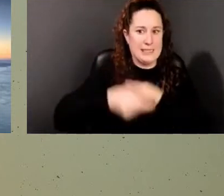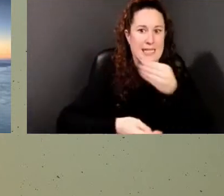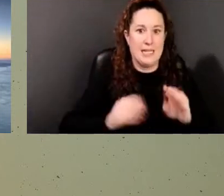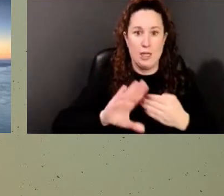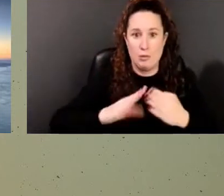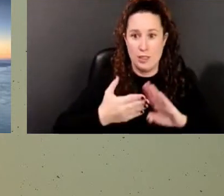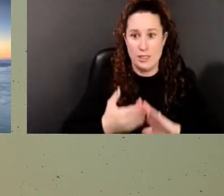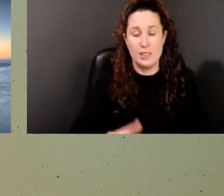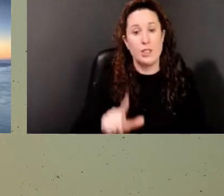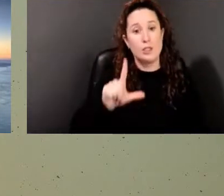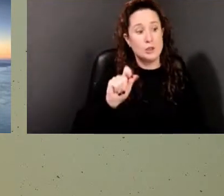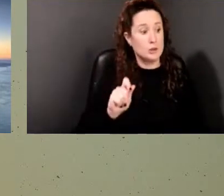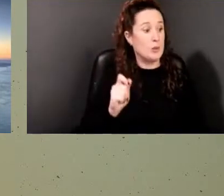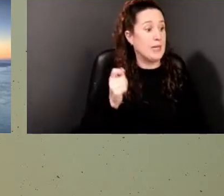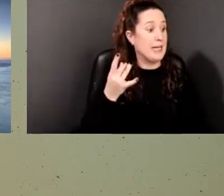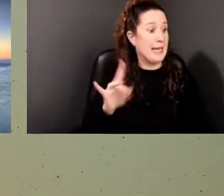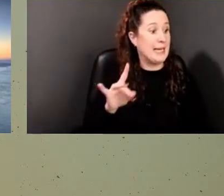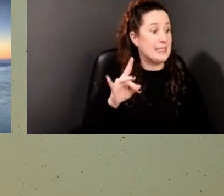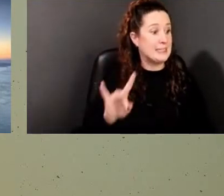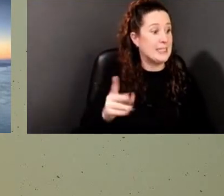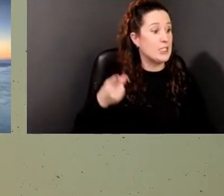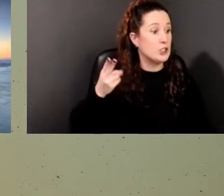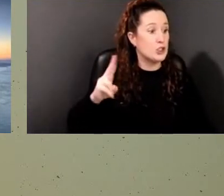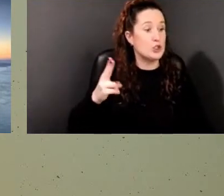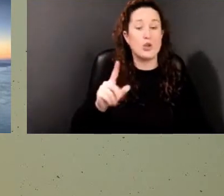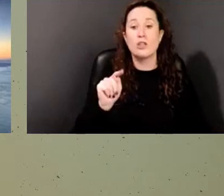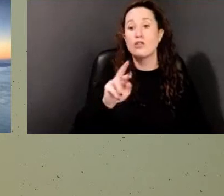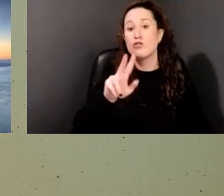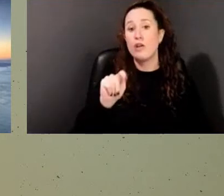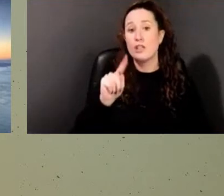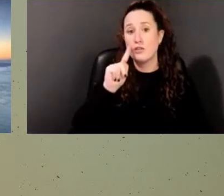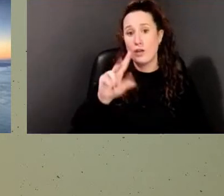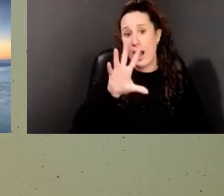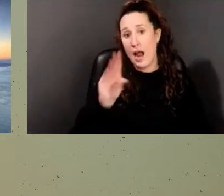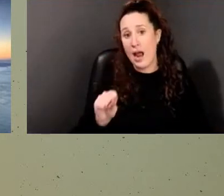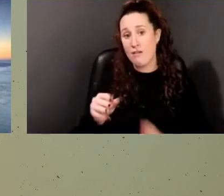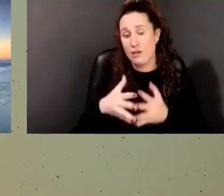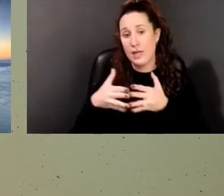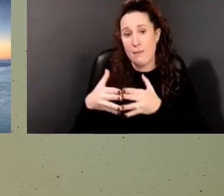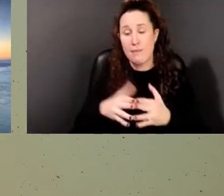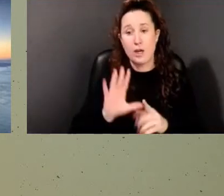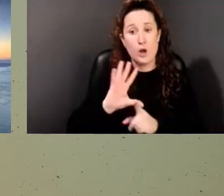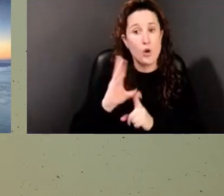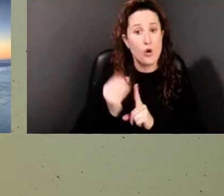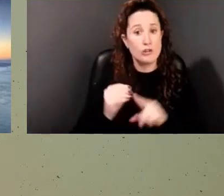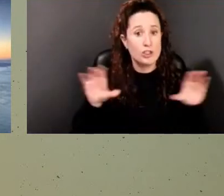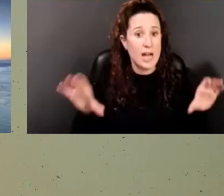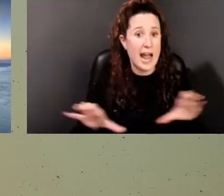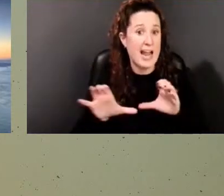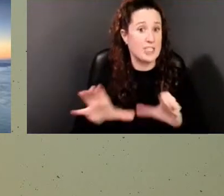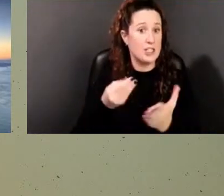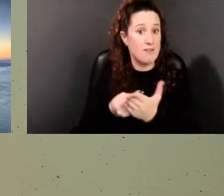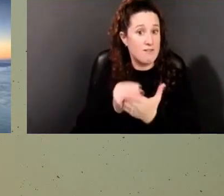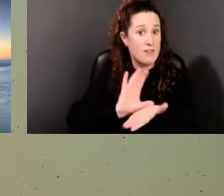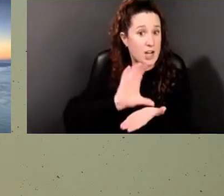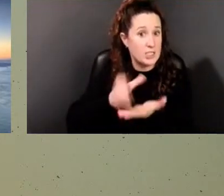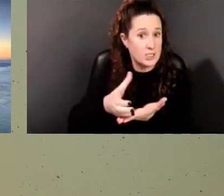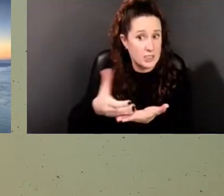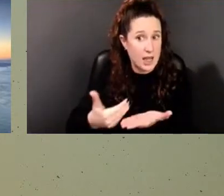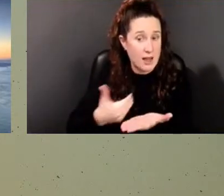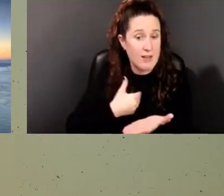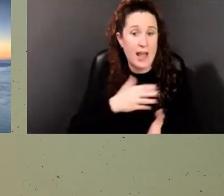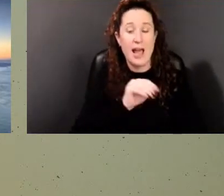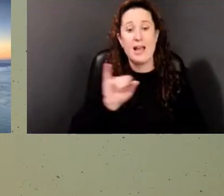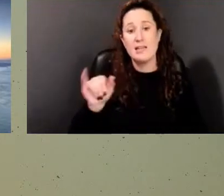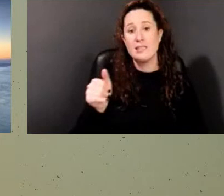Trust for Historic Preservation's African American Cultural Heritage Action Fund and James Madison's